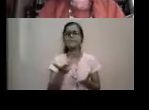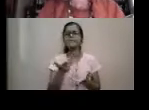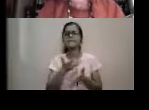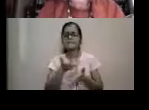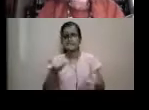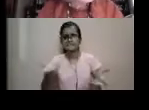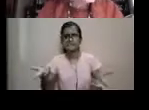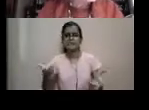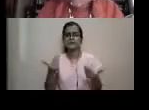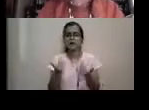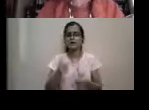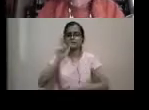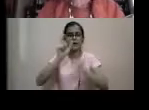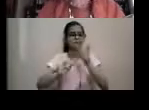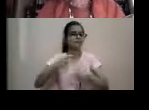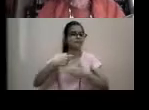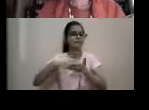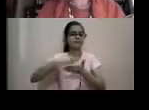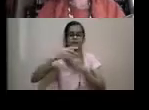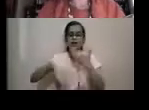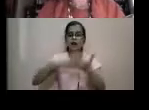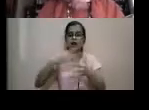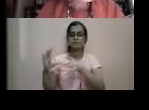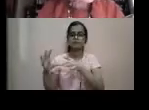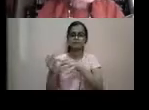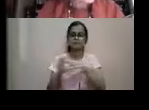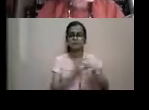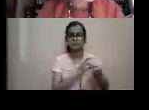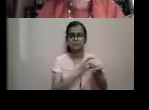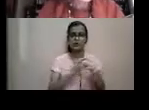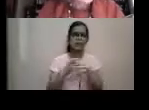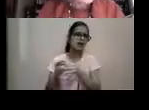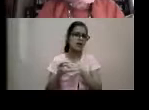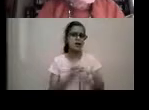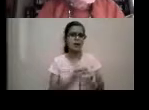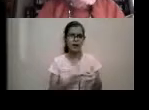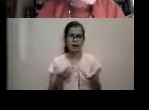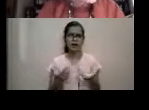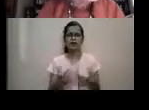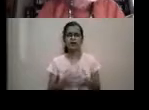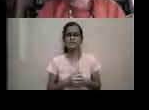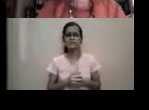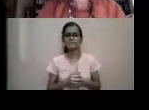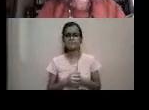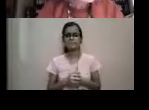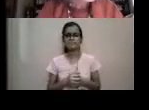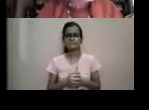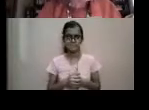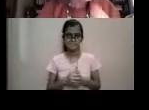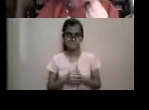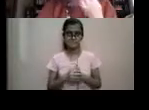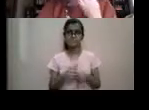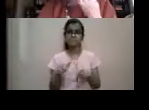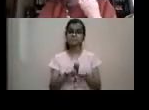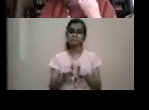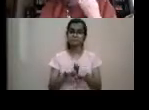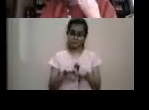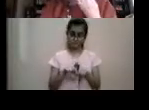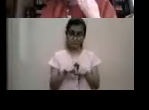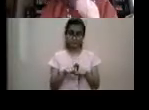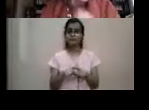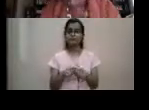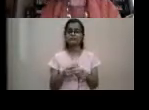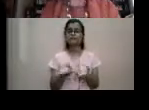things and people, things that make life possible and worth living. The same can be said for the people we depend